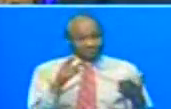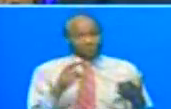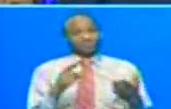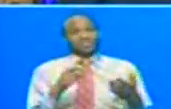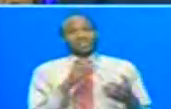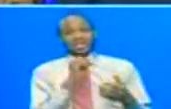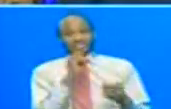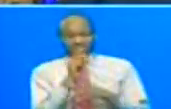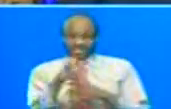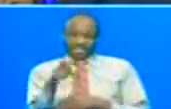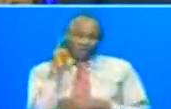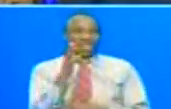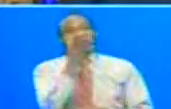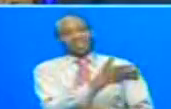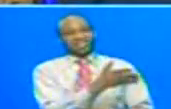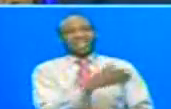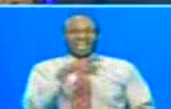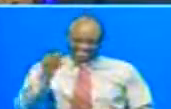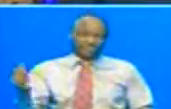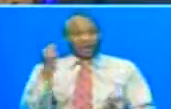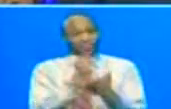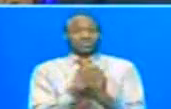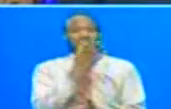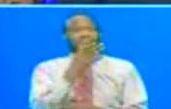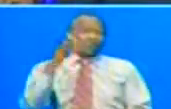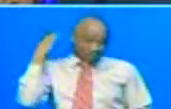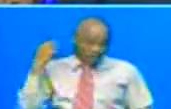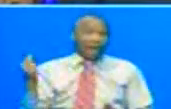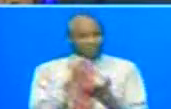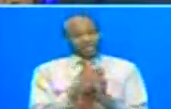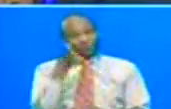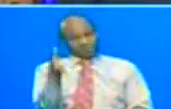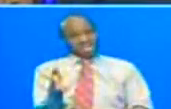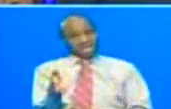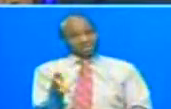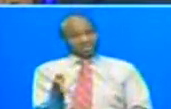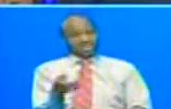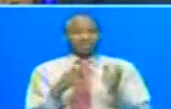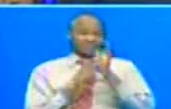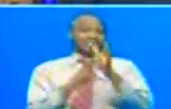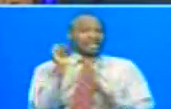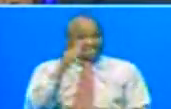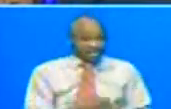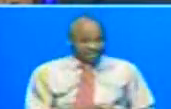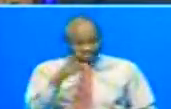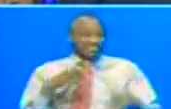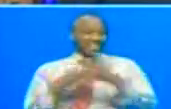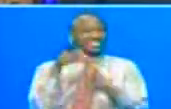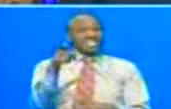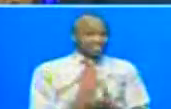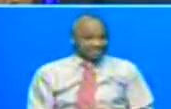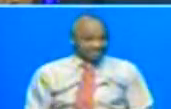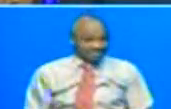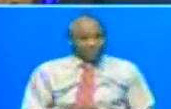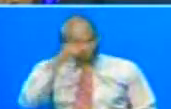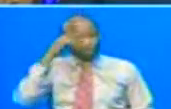general. So she's already had an appointment before. Do they reject it because it is